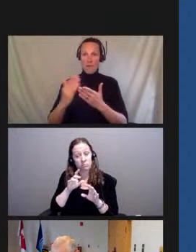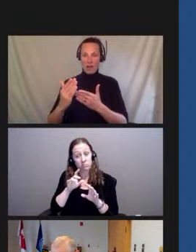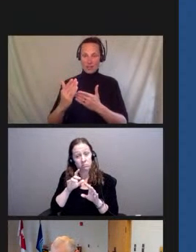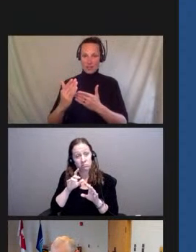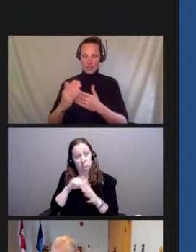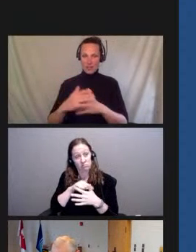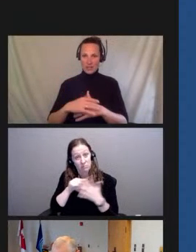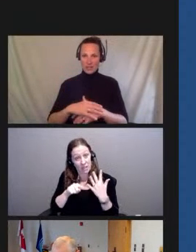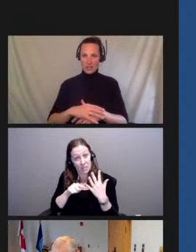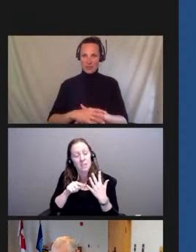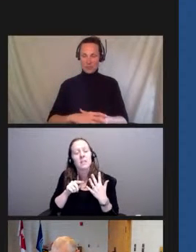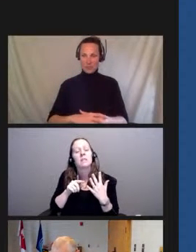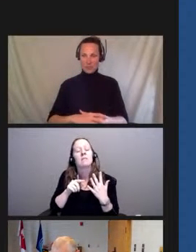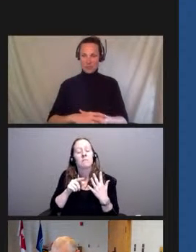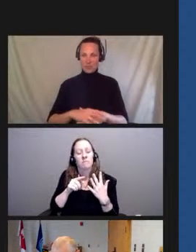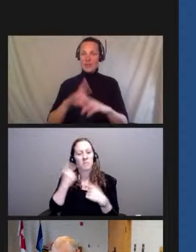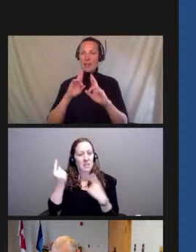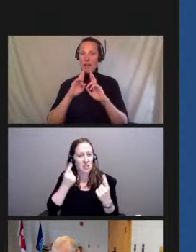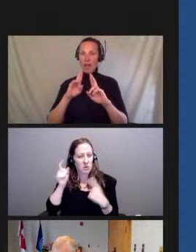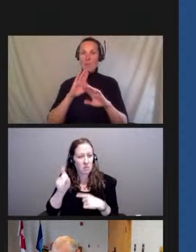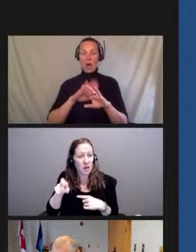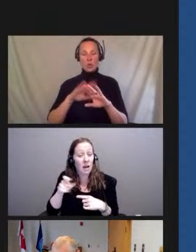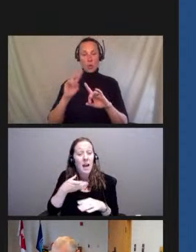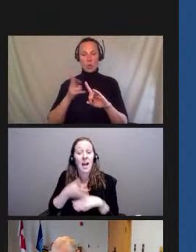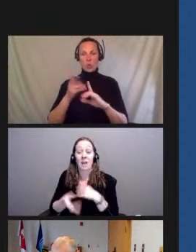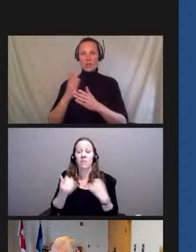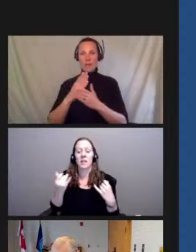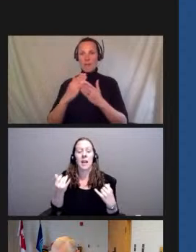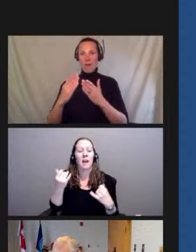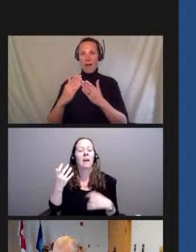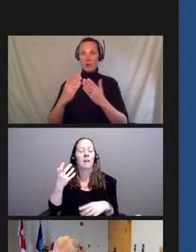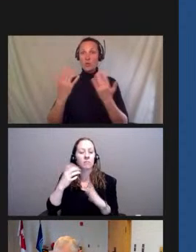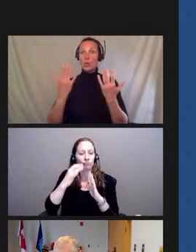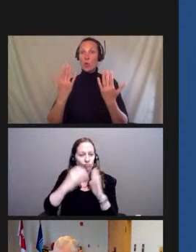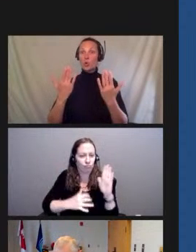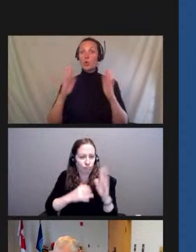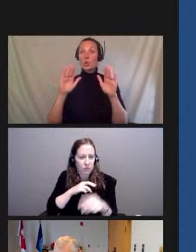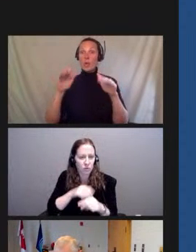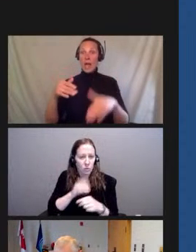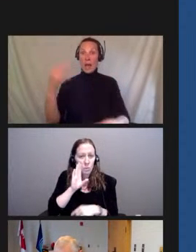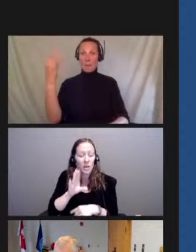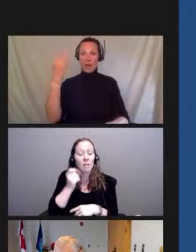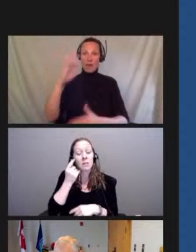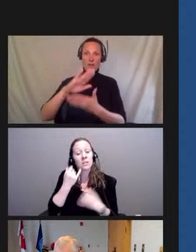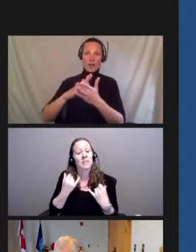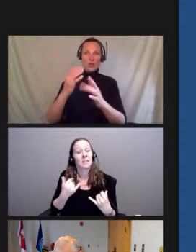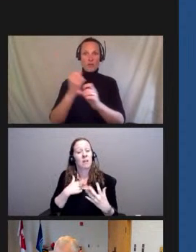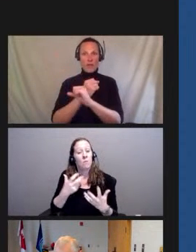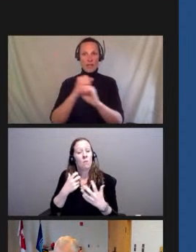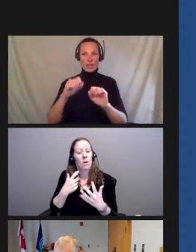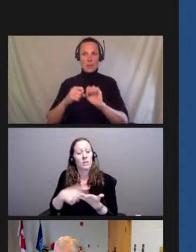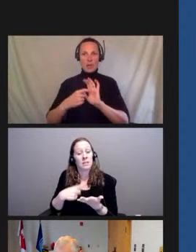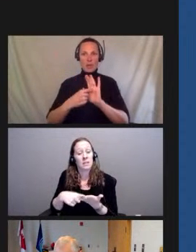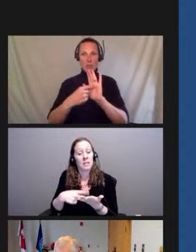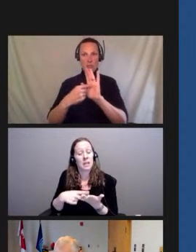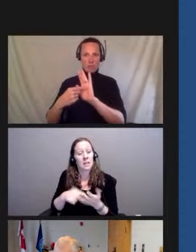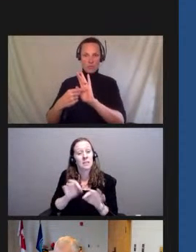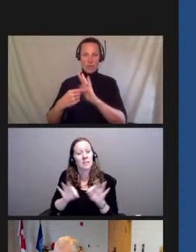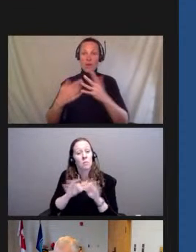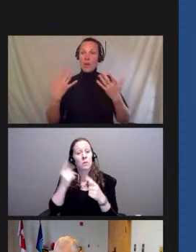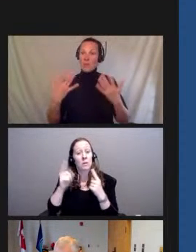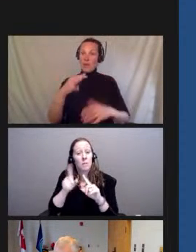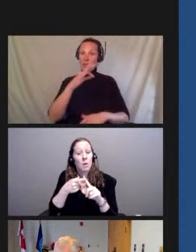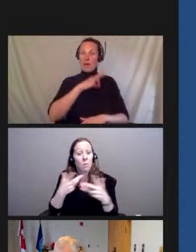today's briefing, as Nicole had already mentioned. Today, though, I'd like to take a moment and speak to the landfill life expectancy key consideration in